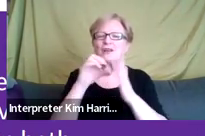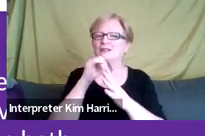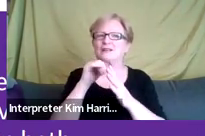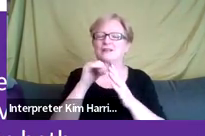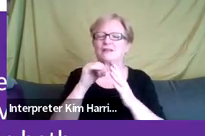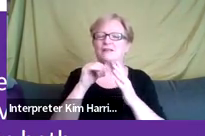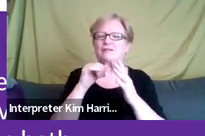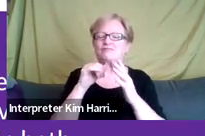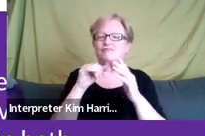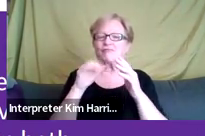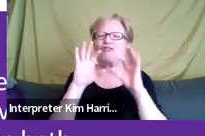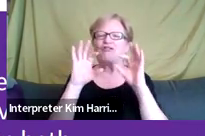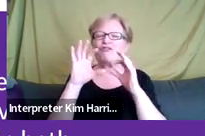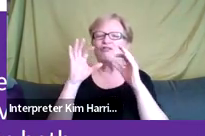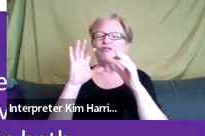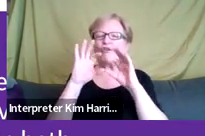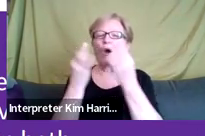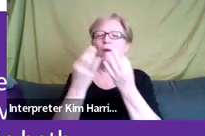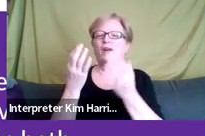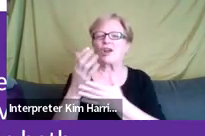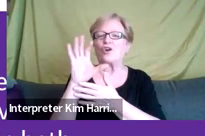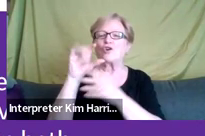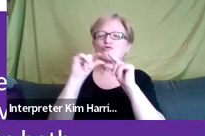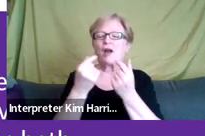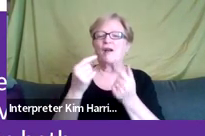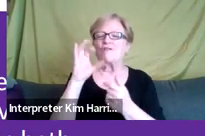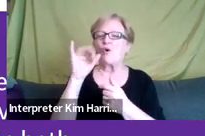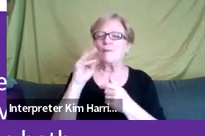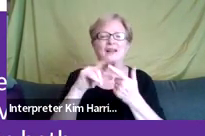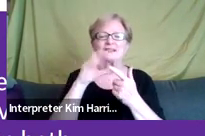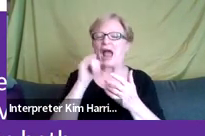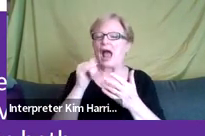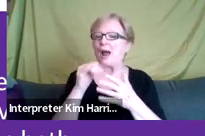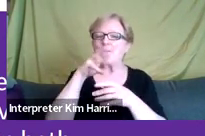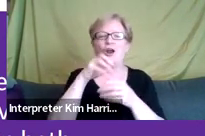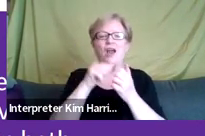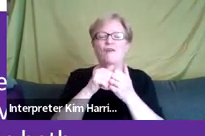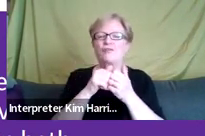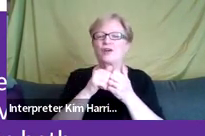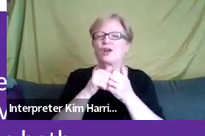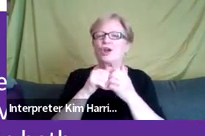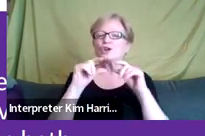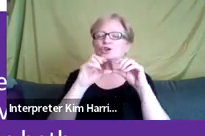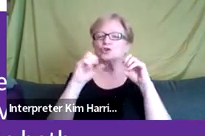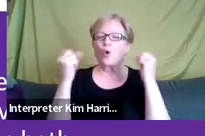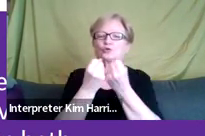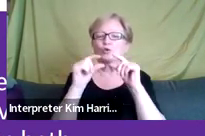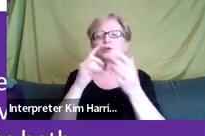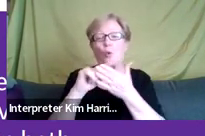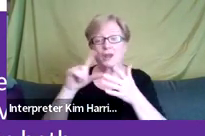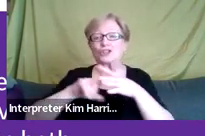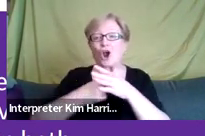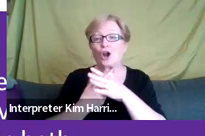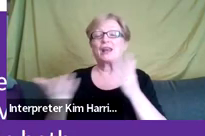was no longer a part of the school's social groups. So we revamped the Women's Issue